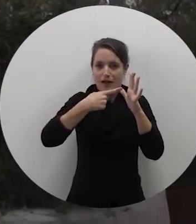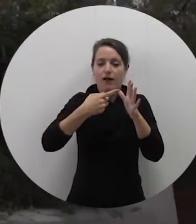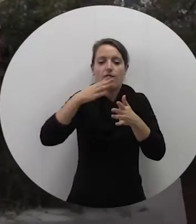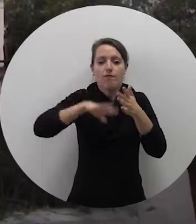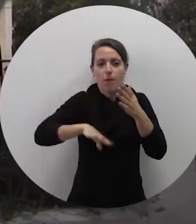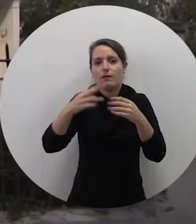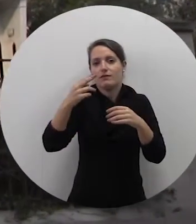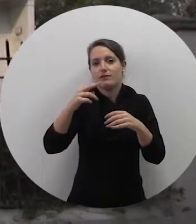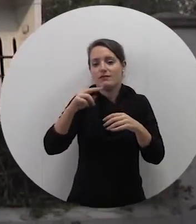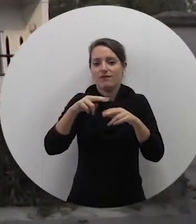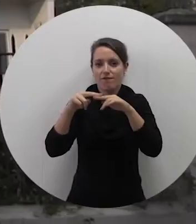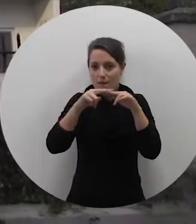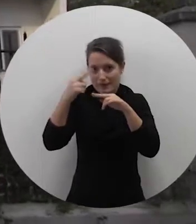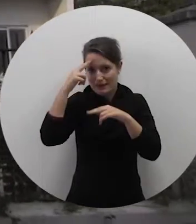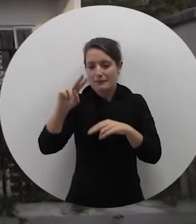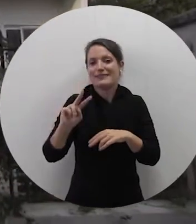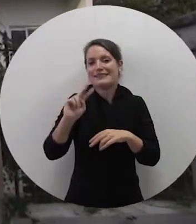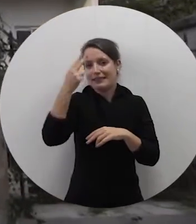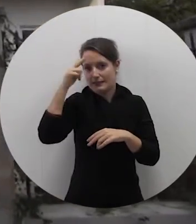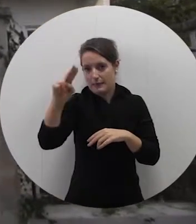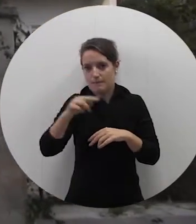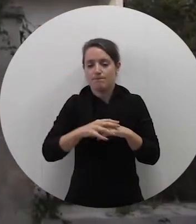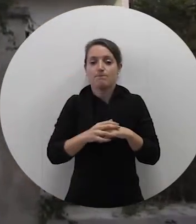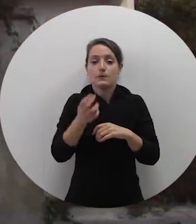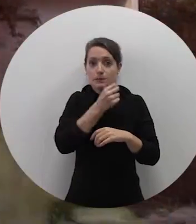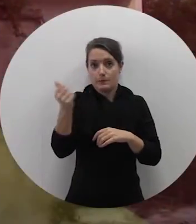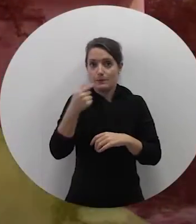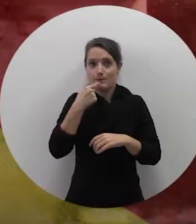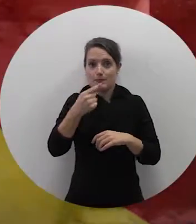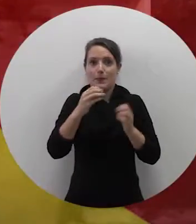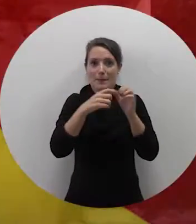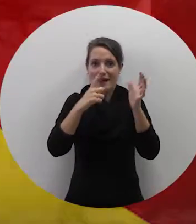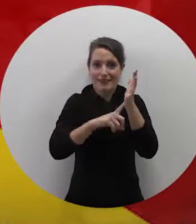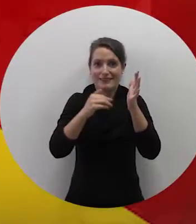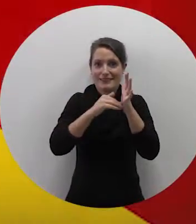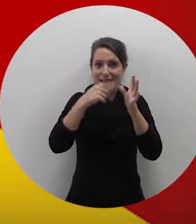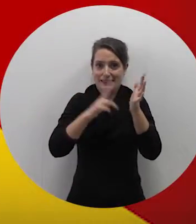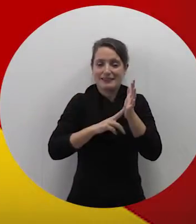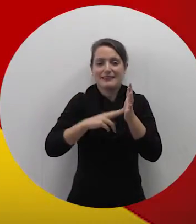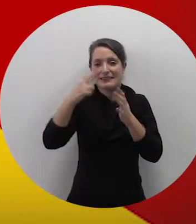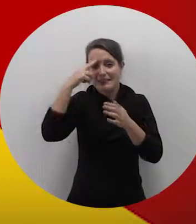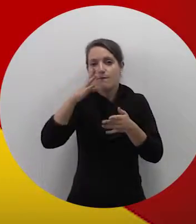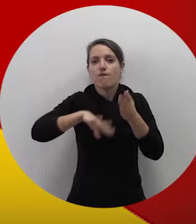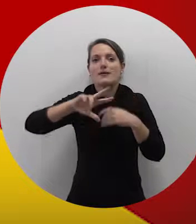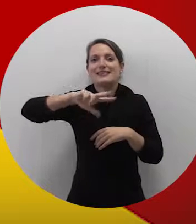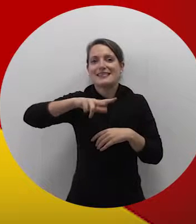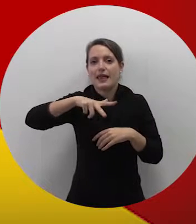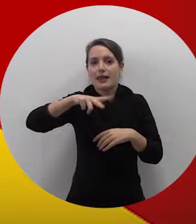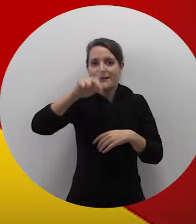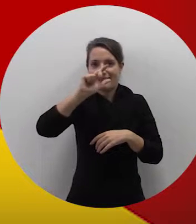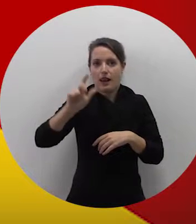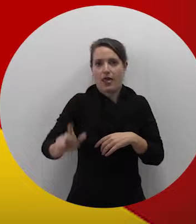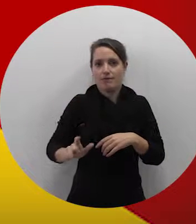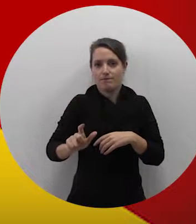names, as is the case of Attard and Lija. It is believed by some that Balzan inherited its name